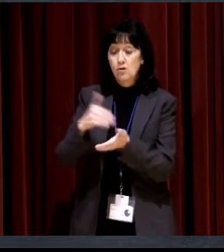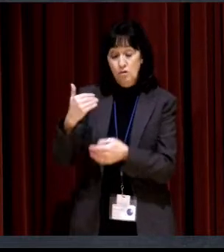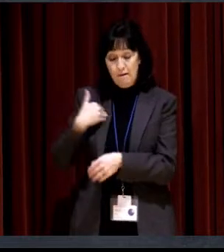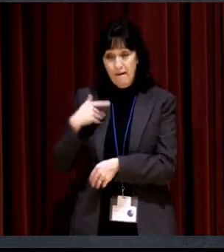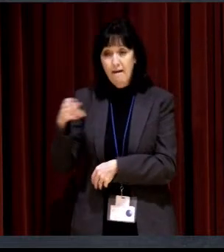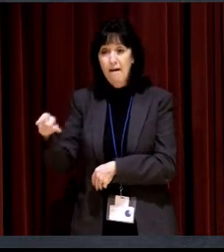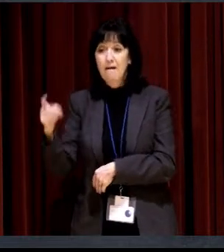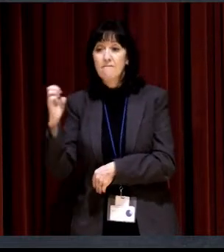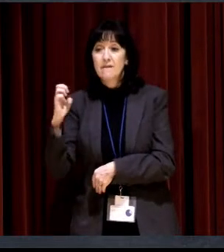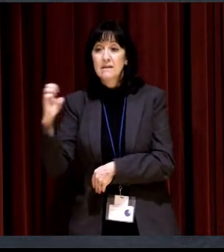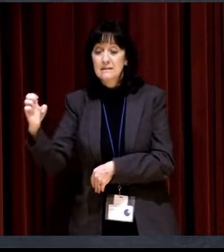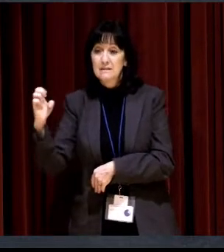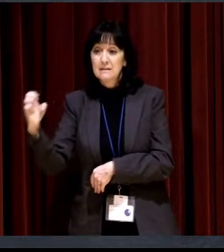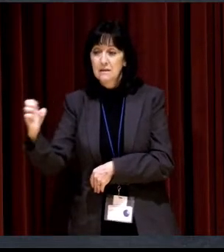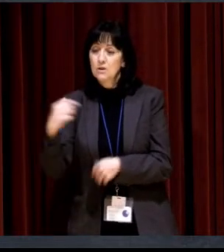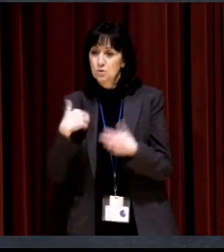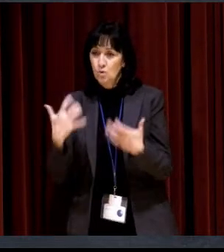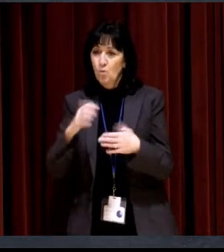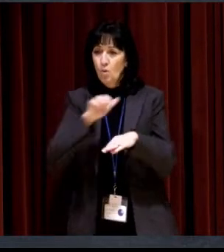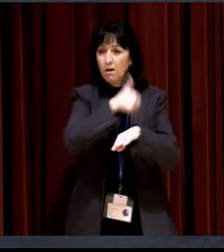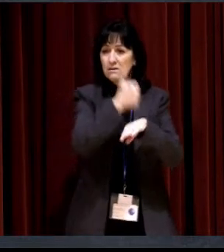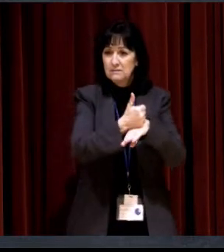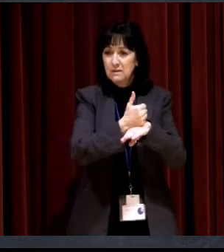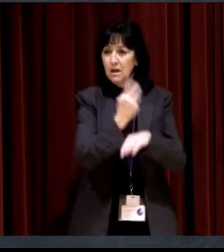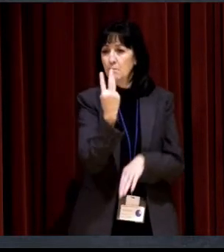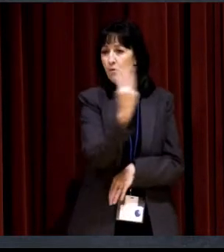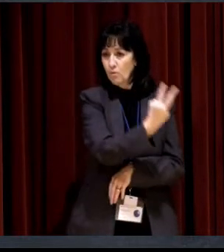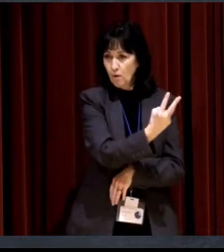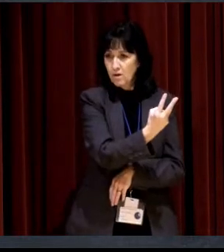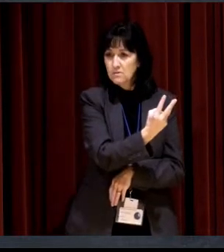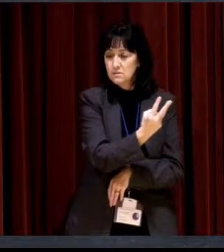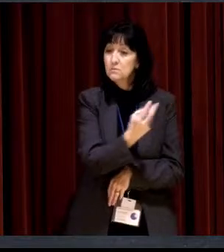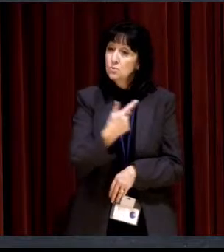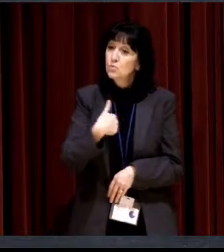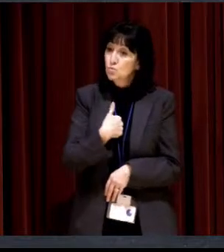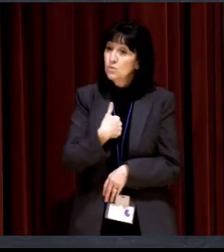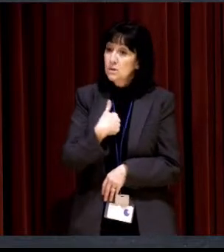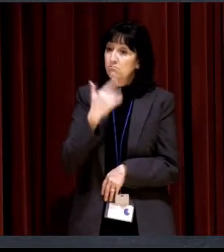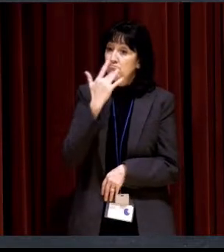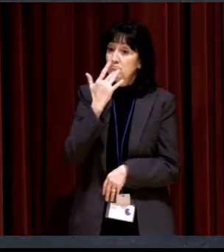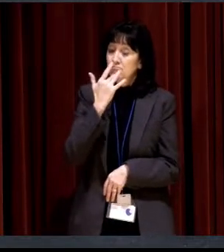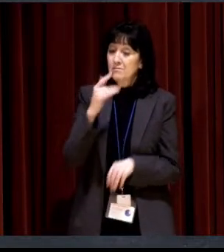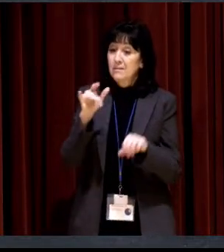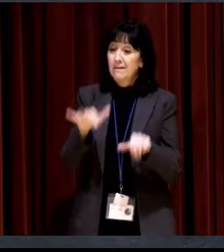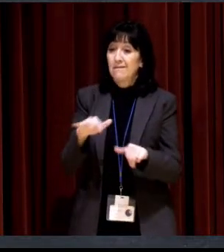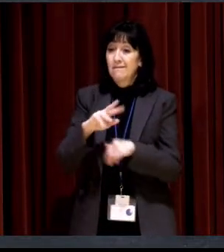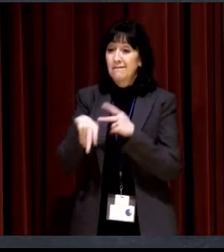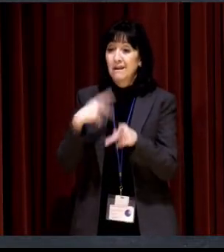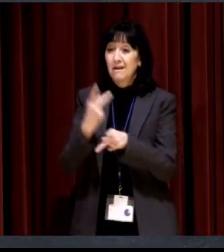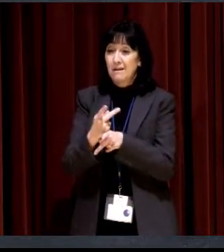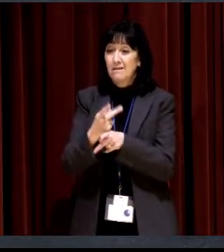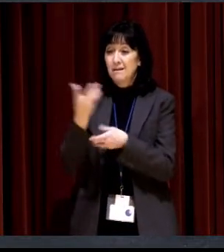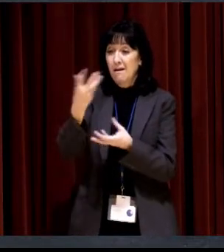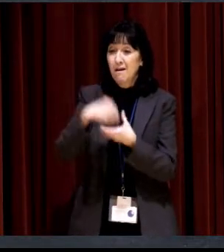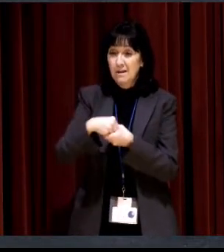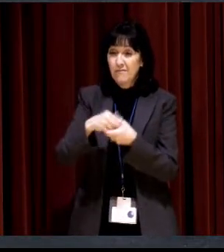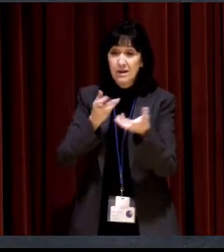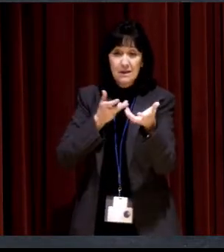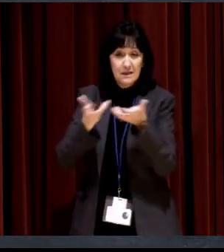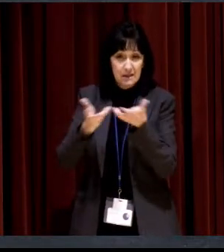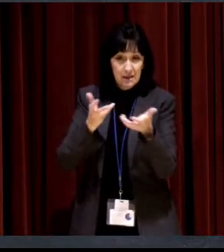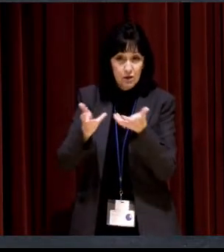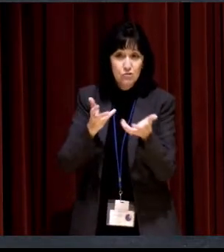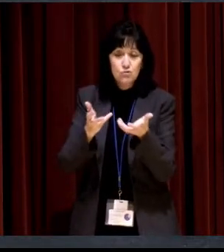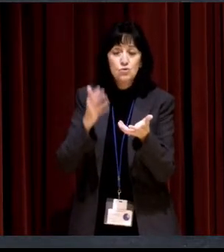and we'd like to see one on the west side. We like the idea of engaging. I know Maria Matos is very interested in engagement and